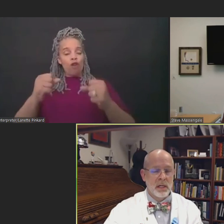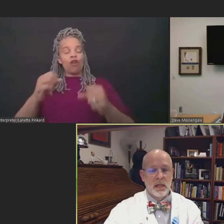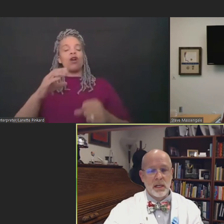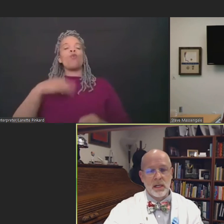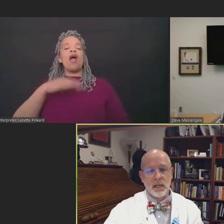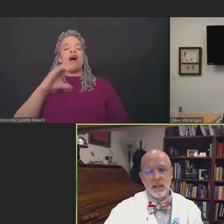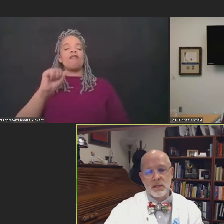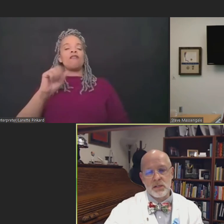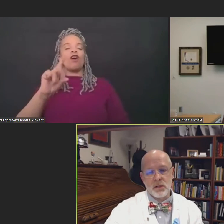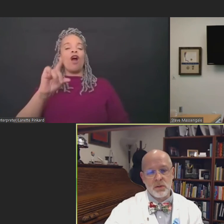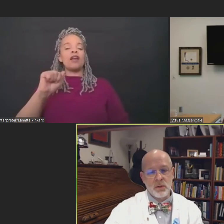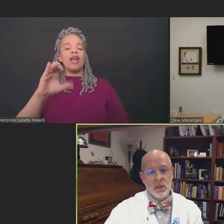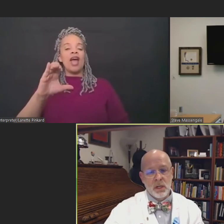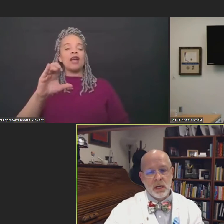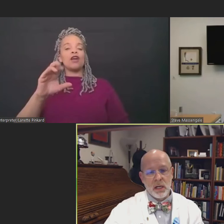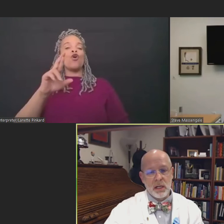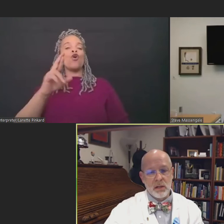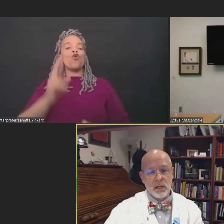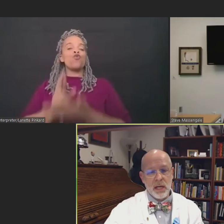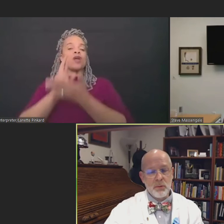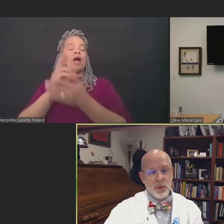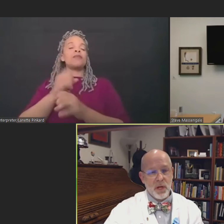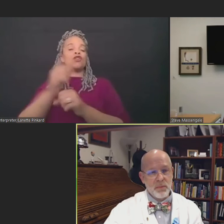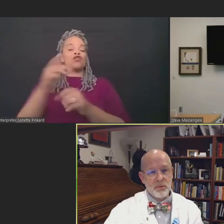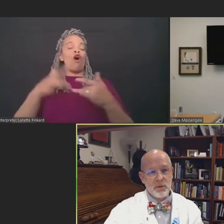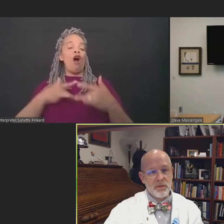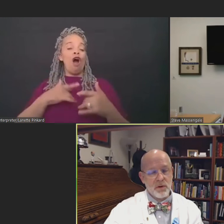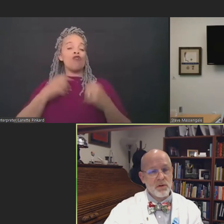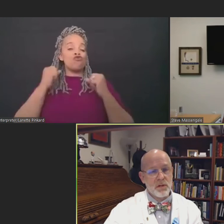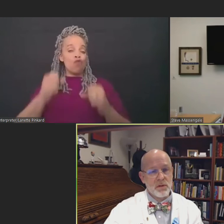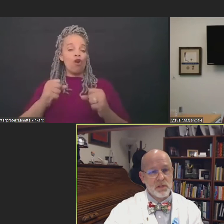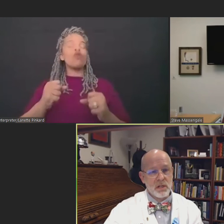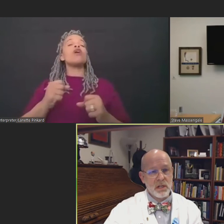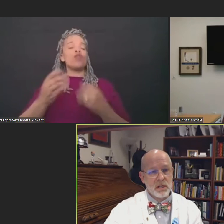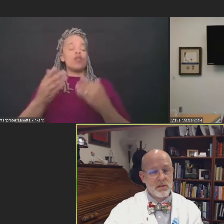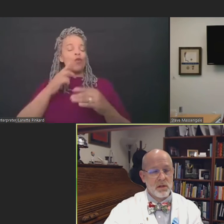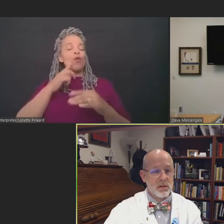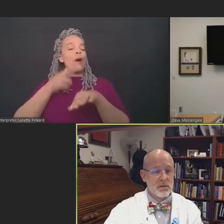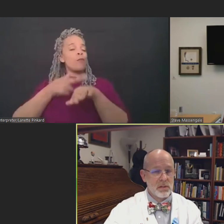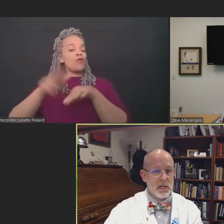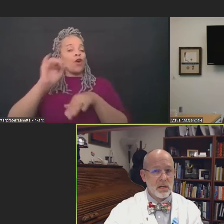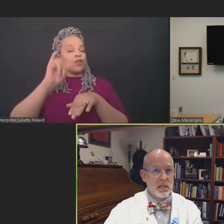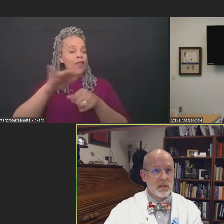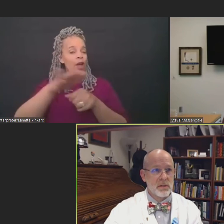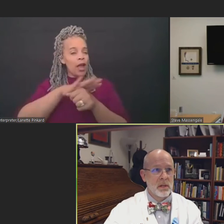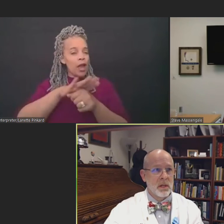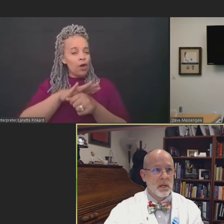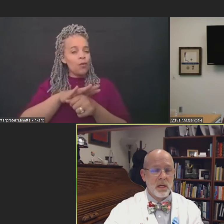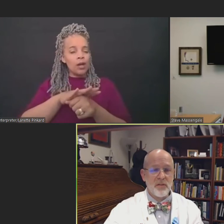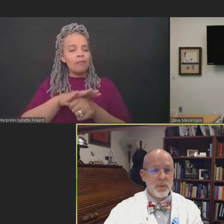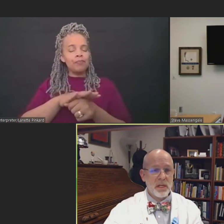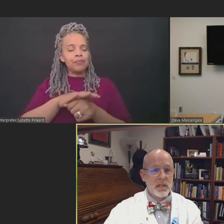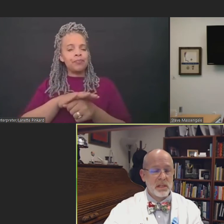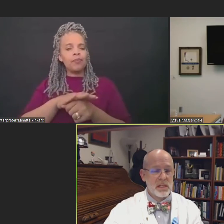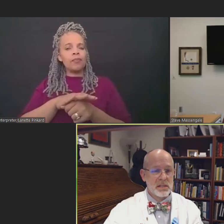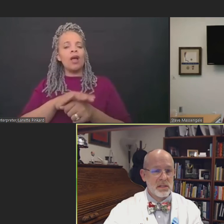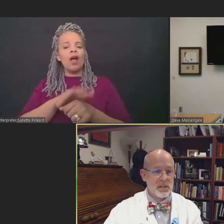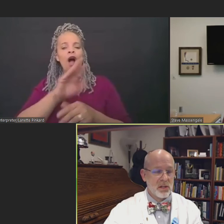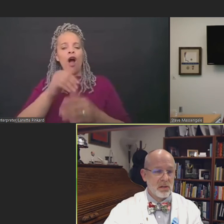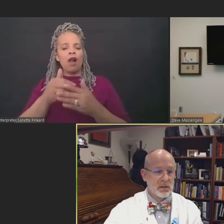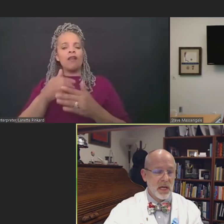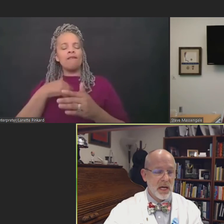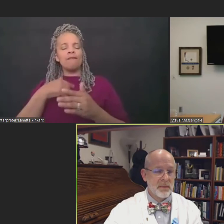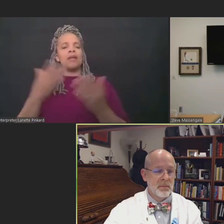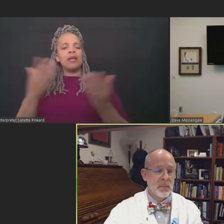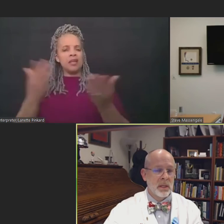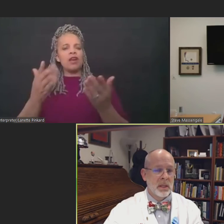stronger. And so they would probably be referred to those areas. All those areas have been in existence a